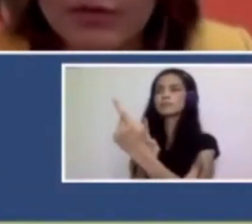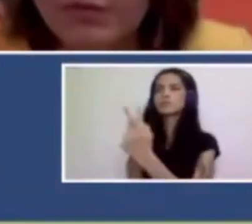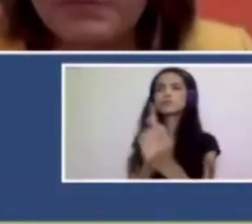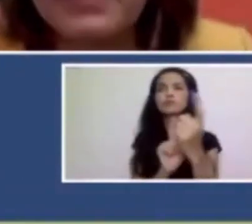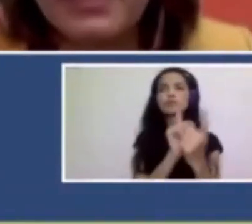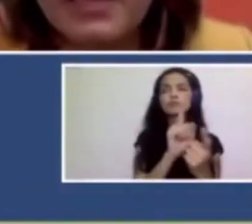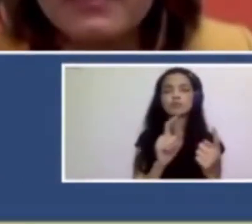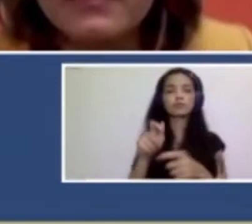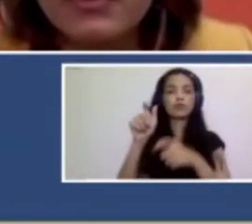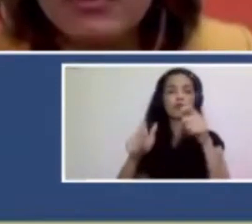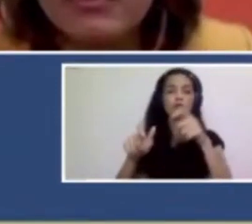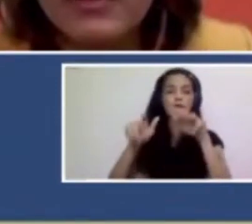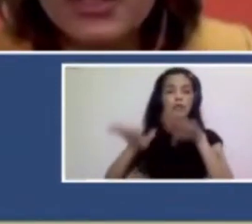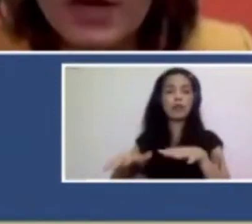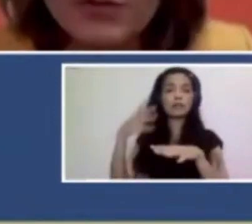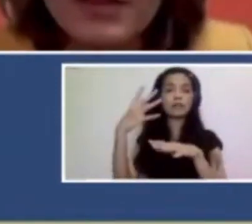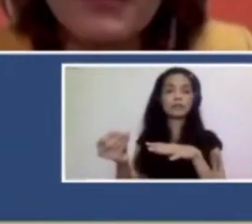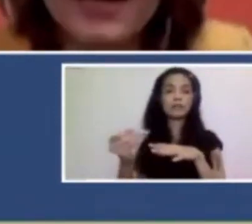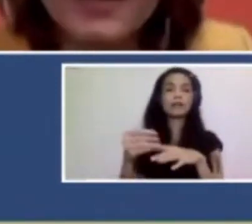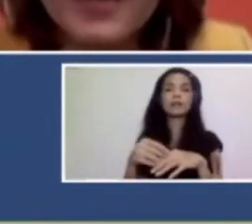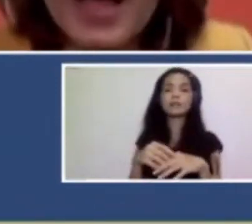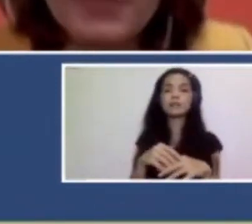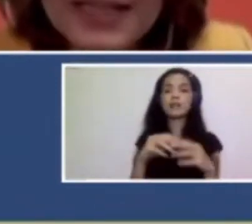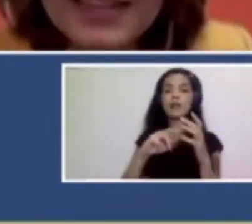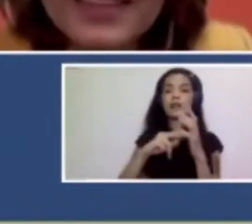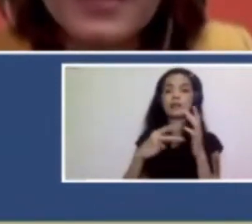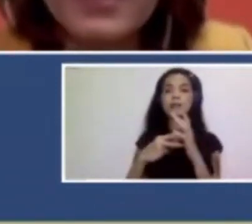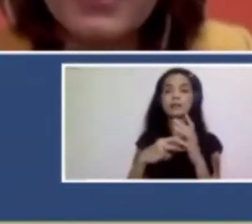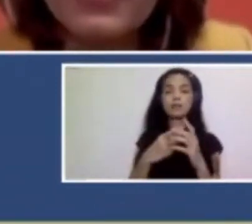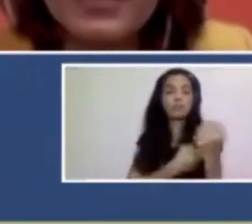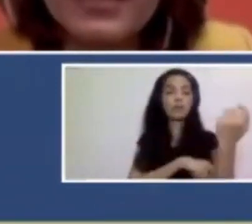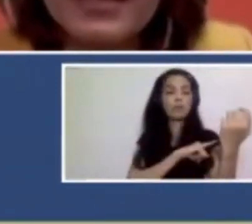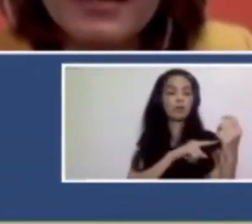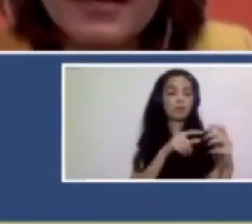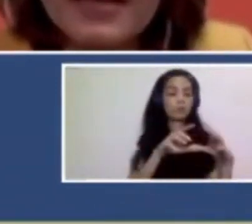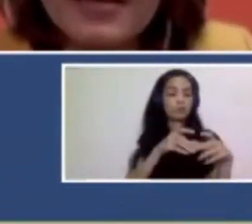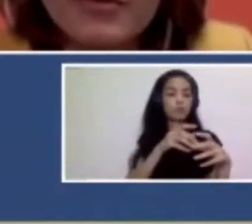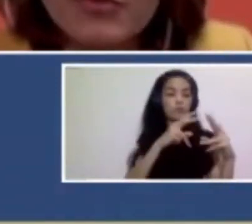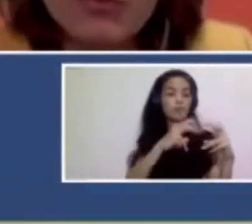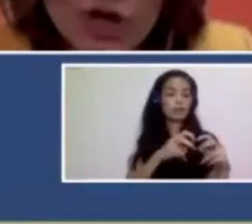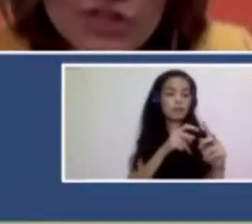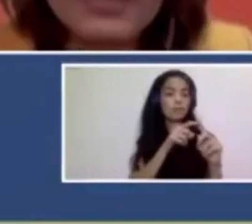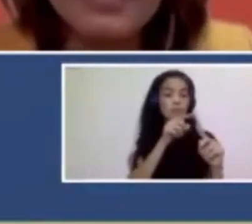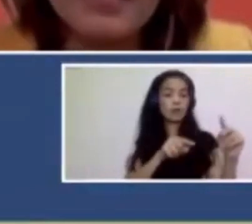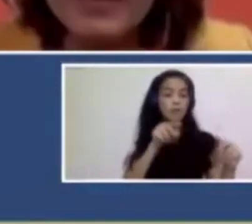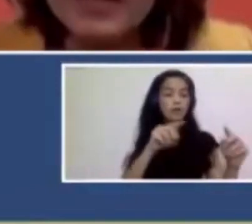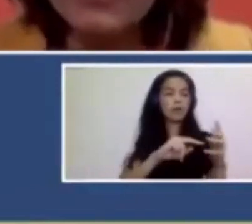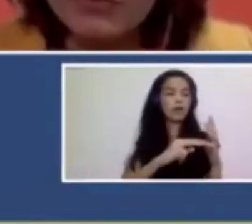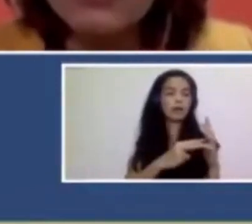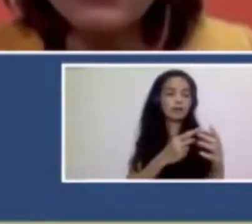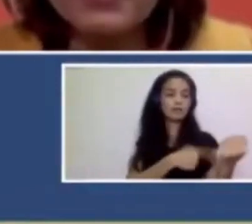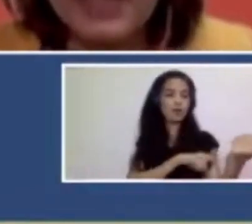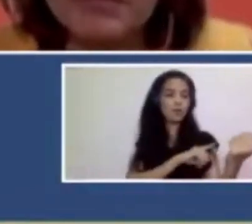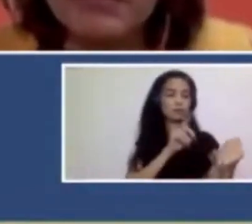multidisciplinary group. And so each one with different abilities, we worked, but it